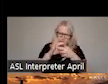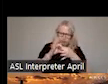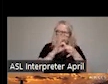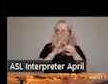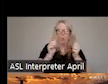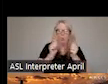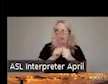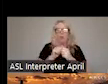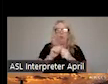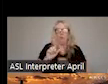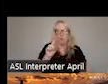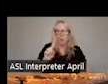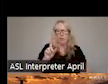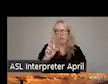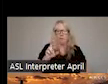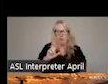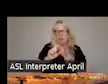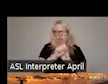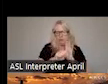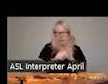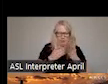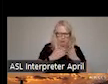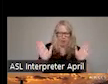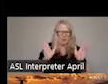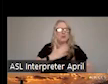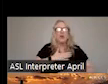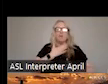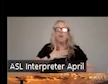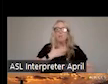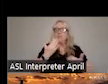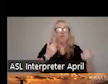one vendor for a statewide crisis line, and happy to answer any questions.